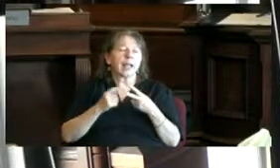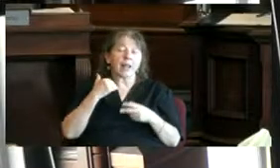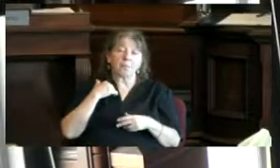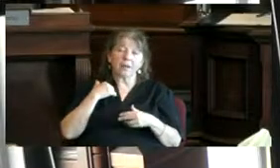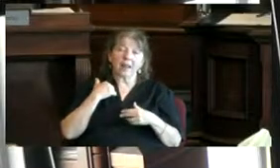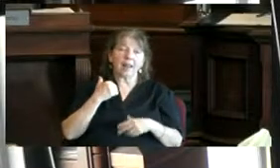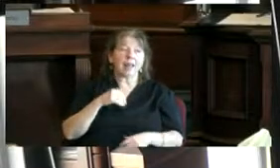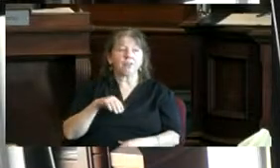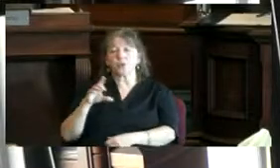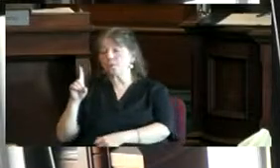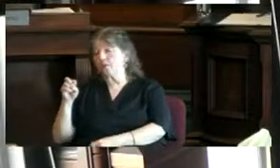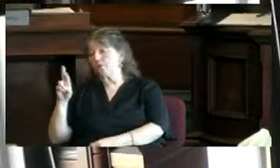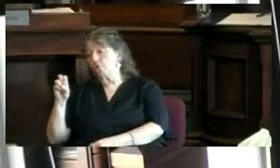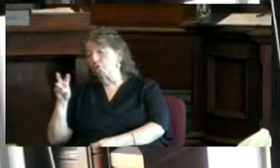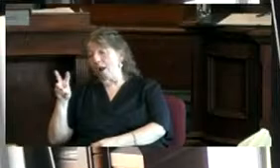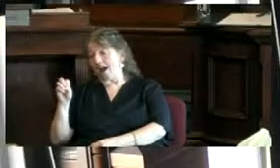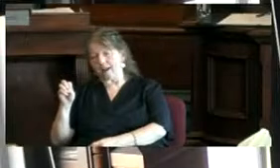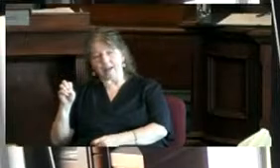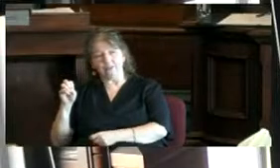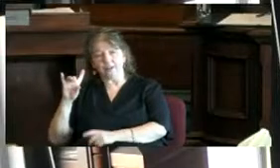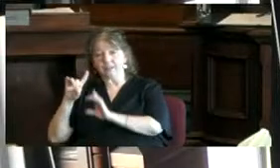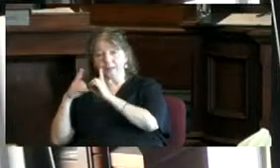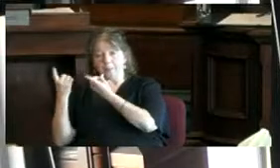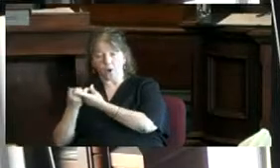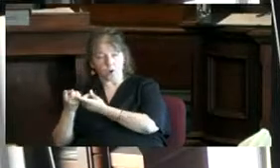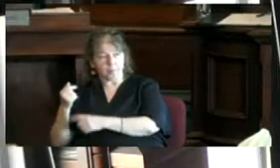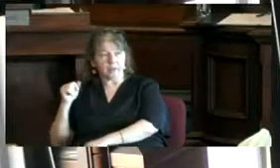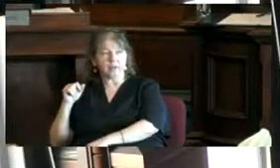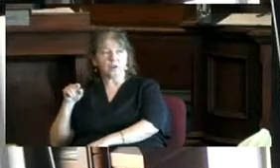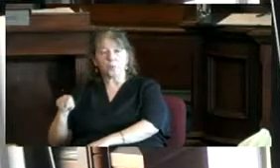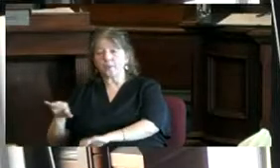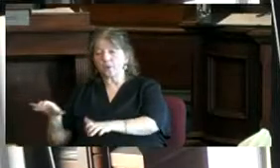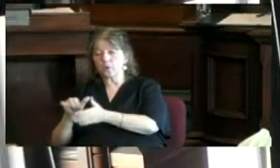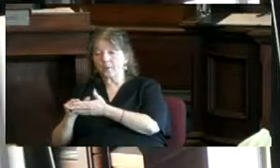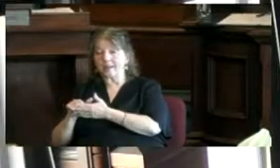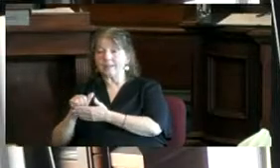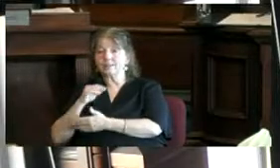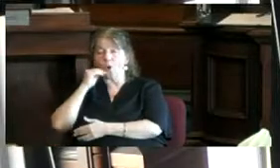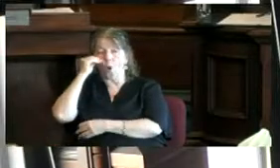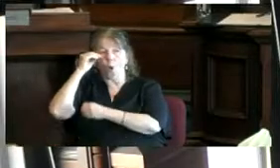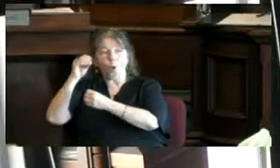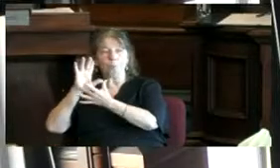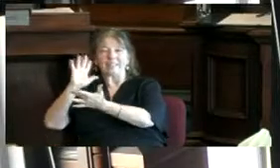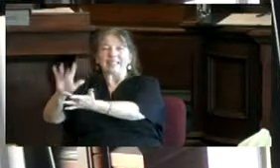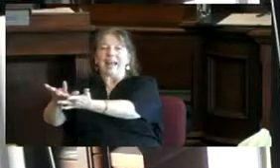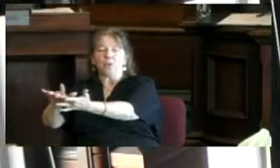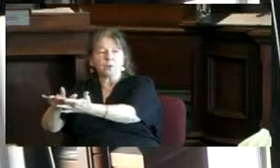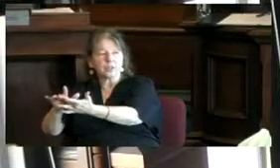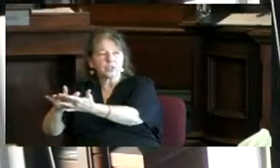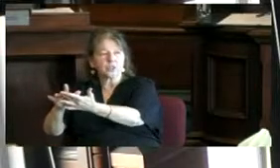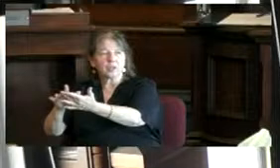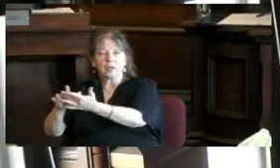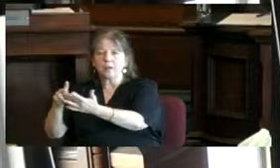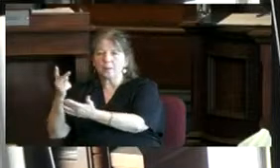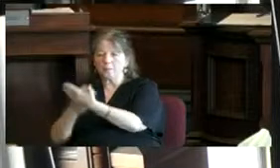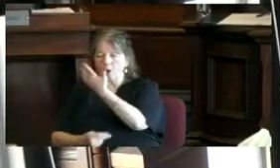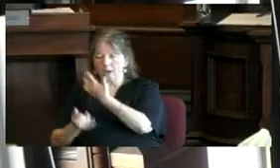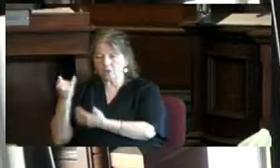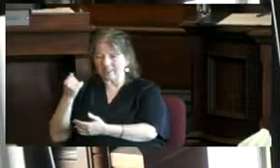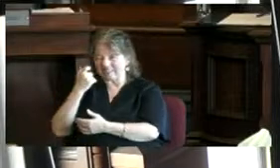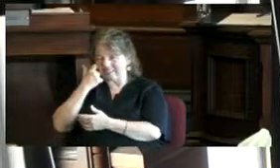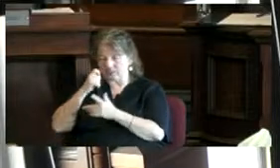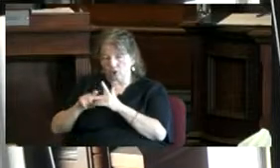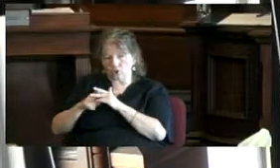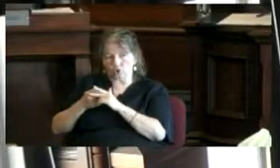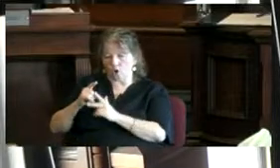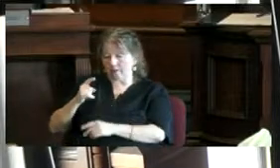Dries department where they are currently implementing a homeless outreach pilot project. It started in March of this